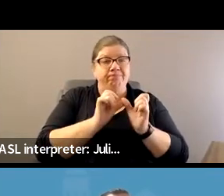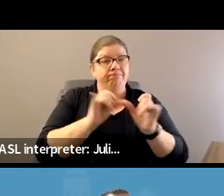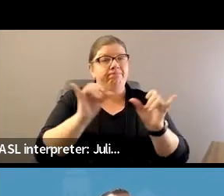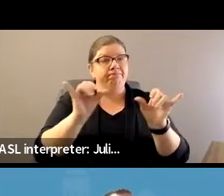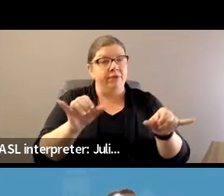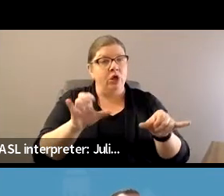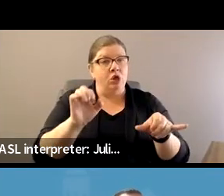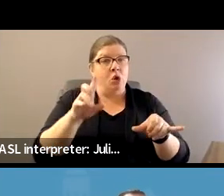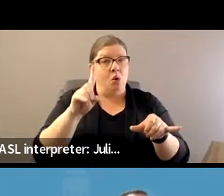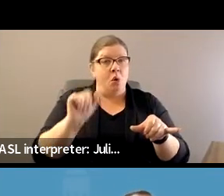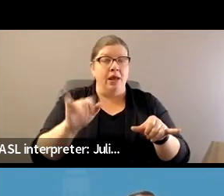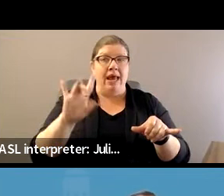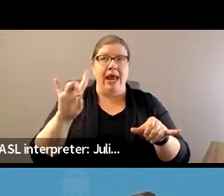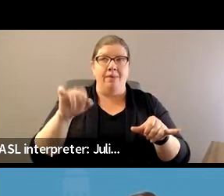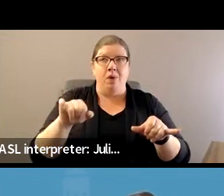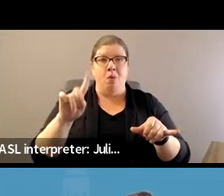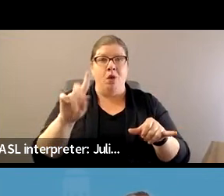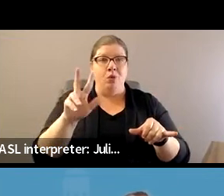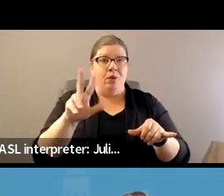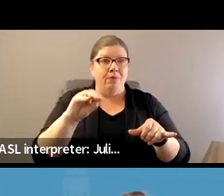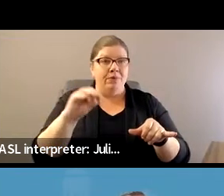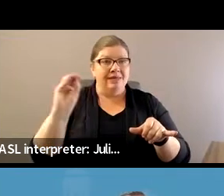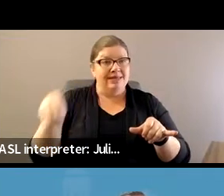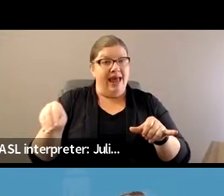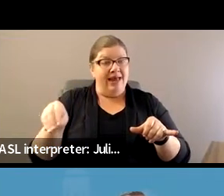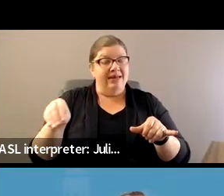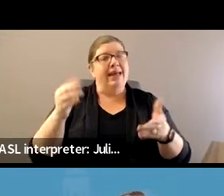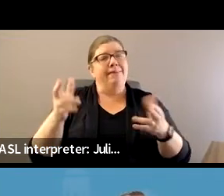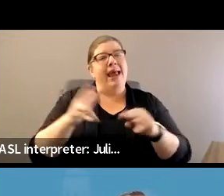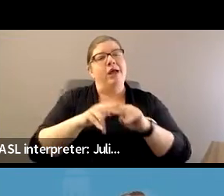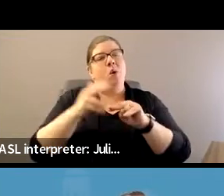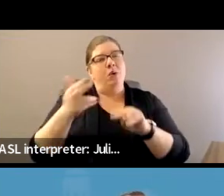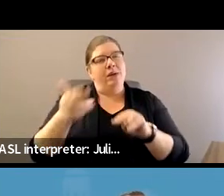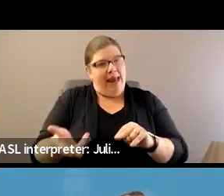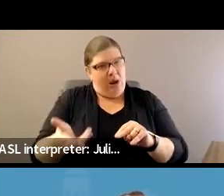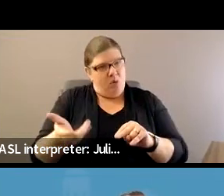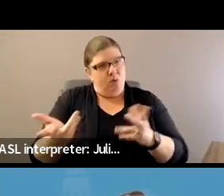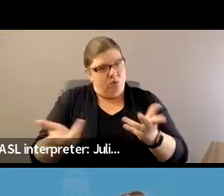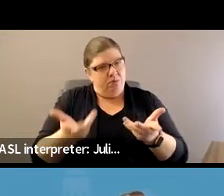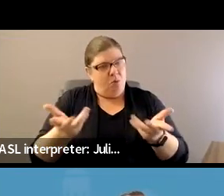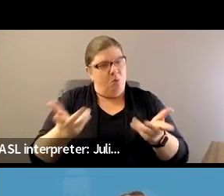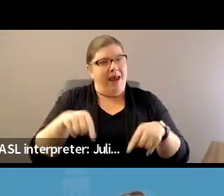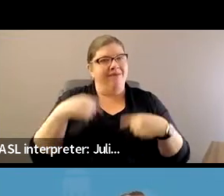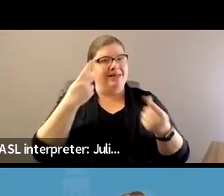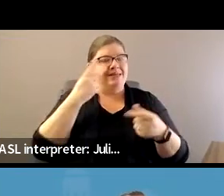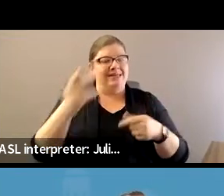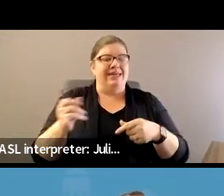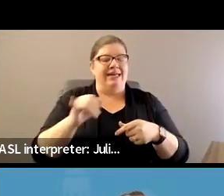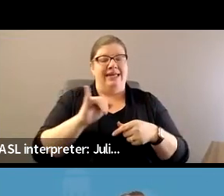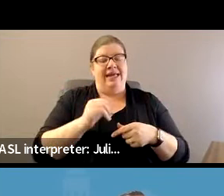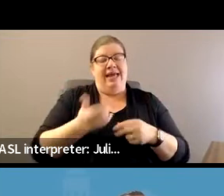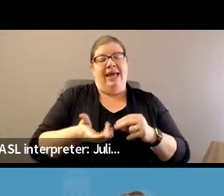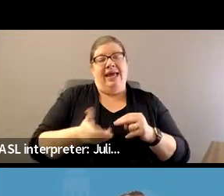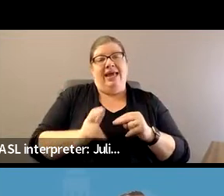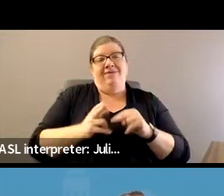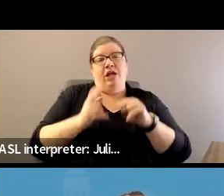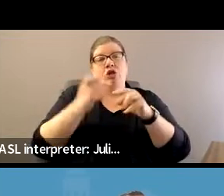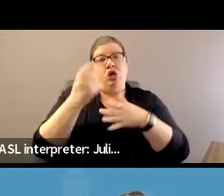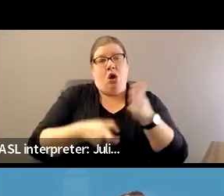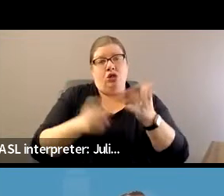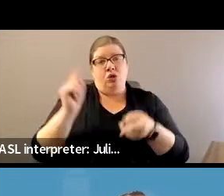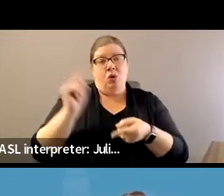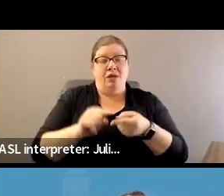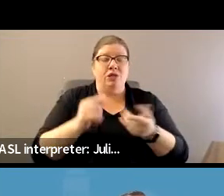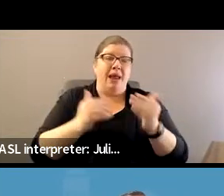COLA is 8.13%, it may actually go down from there because as we have seen, inflationary costs are going down. So maybe a little bit less